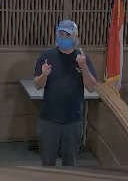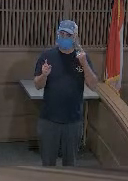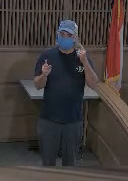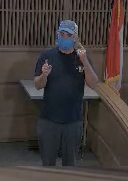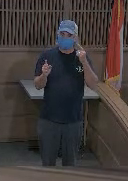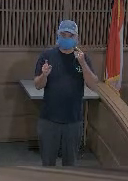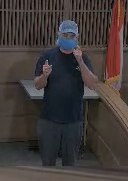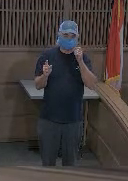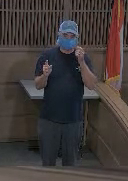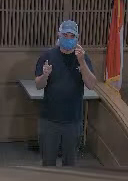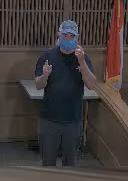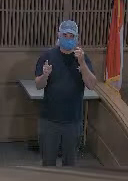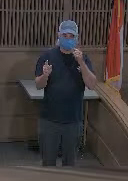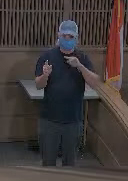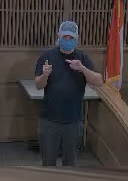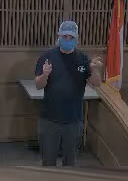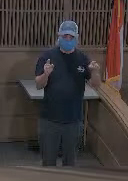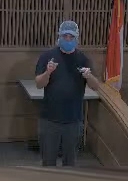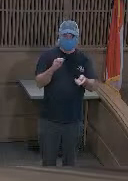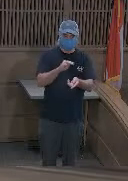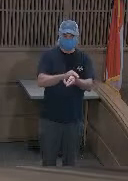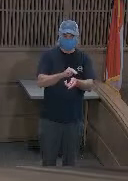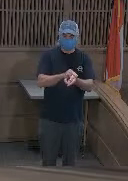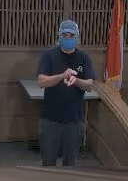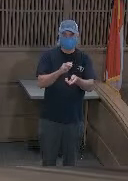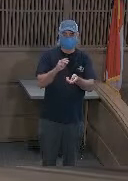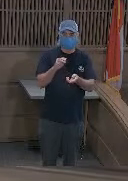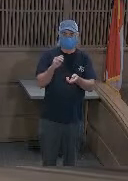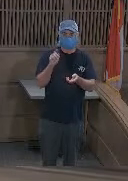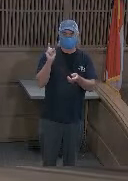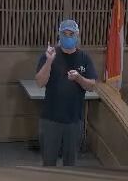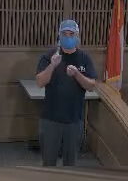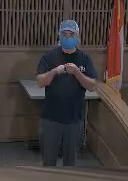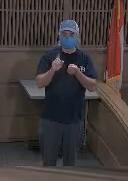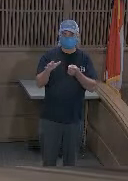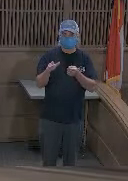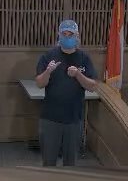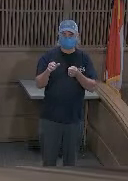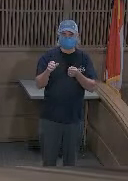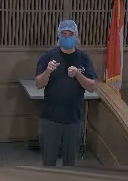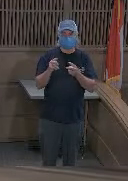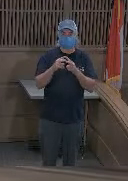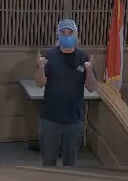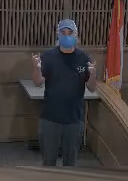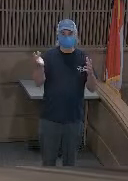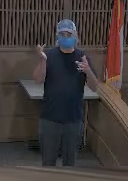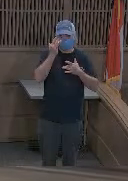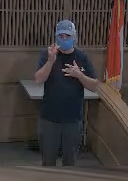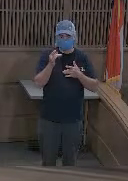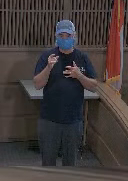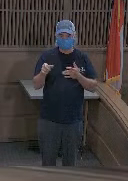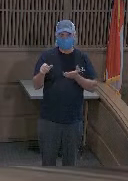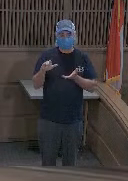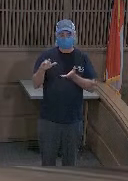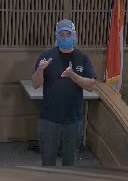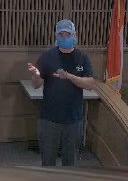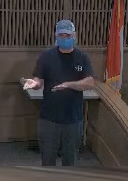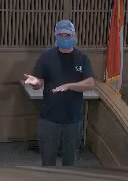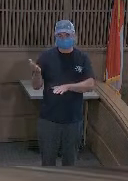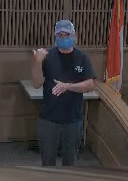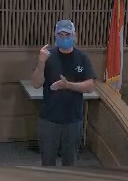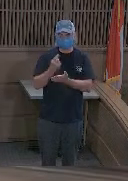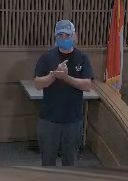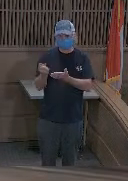did not seek medical attention until his symptoms were in an advanced stage. He passed away last